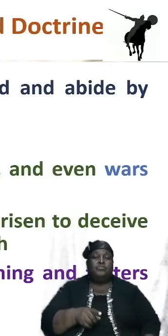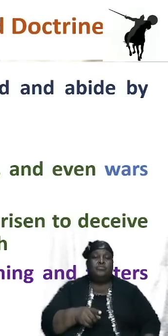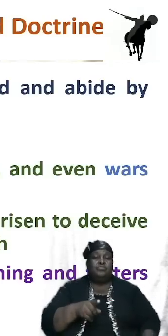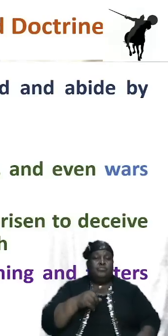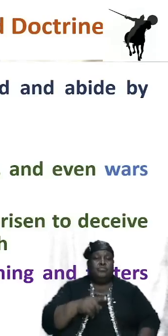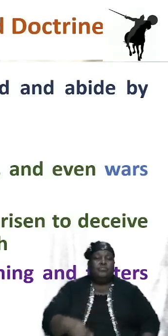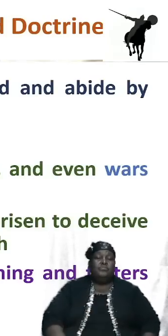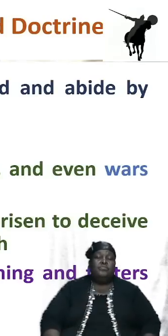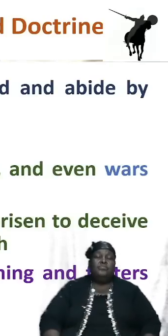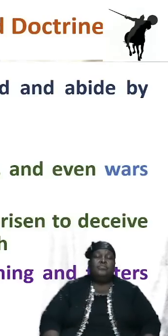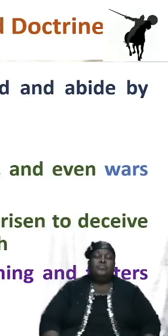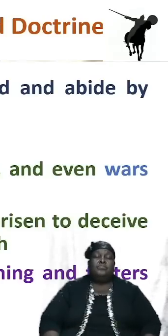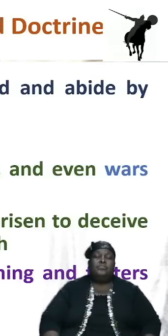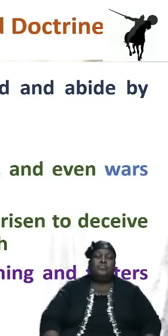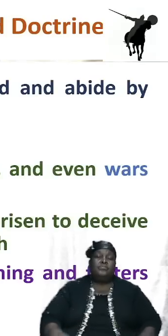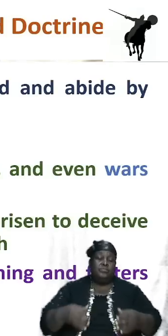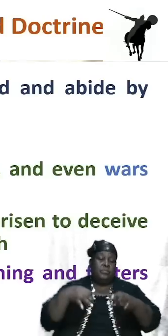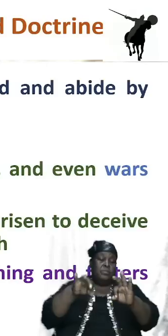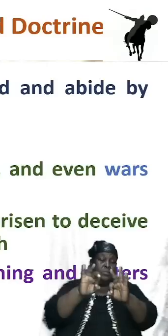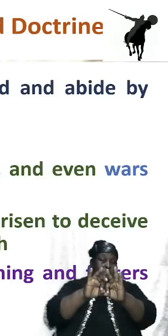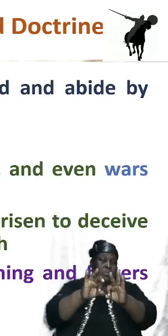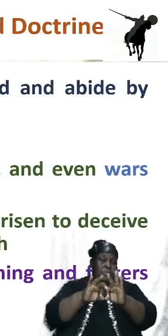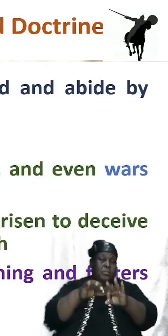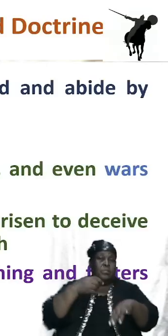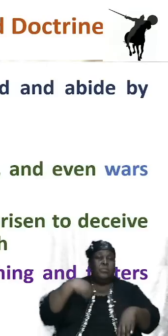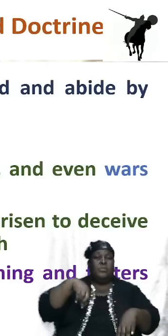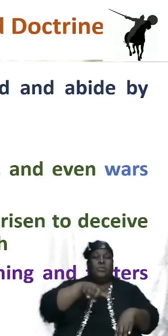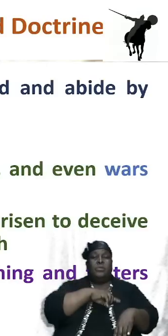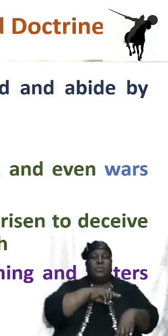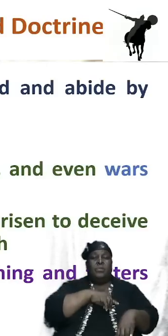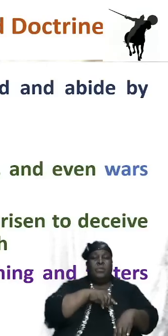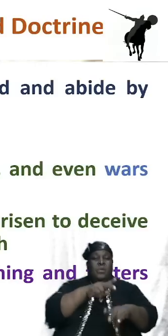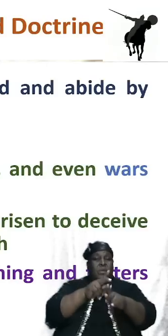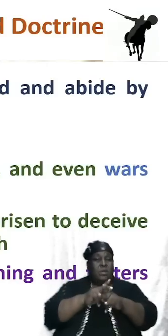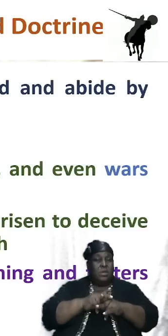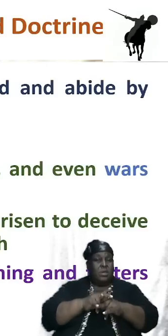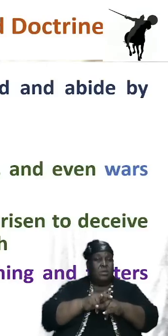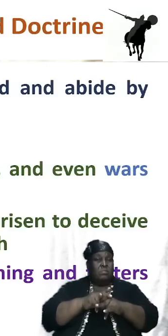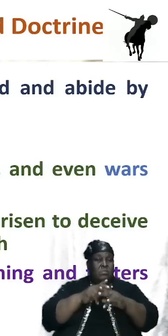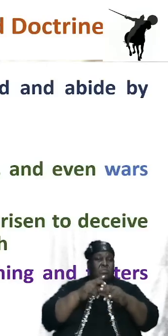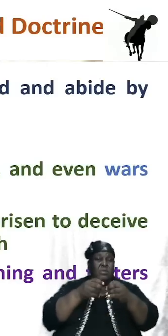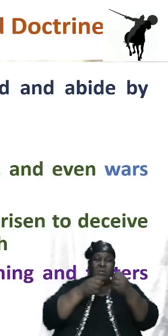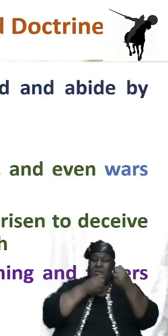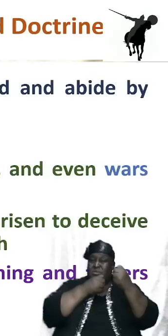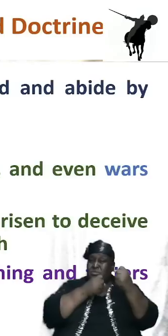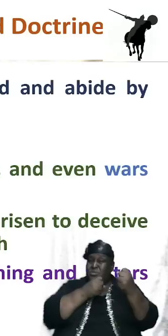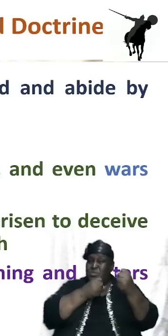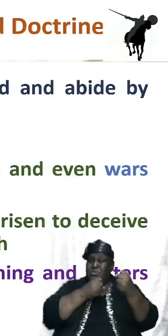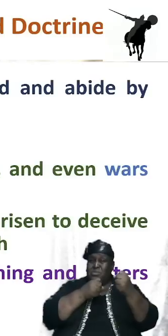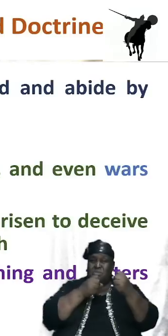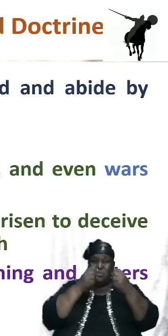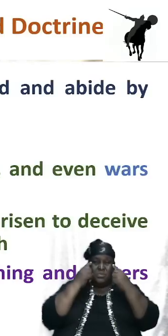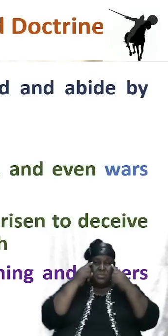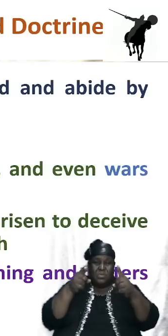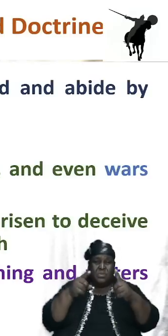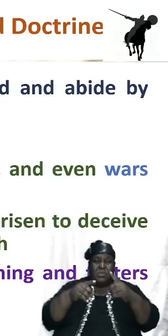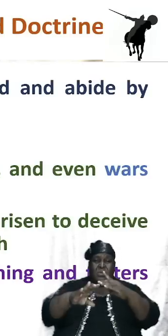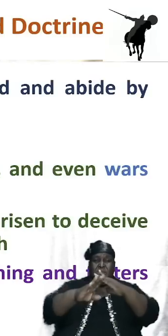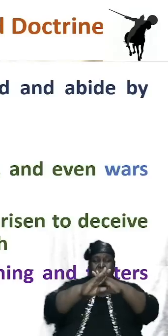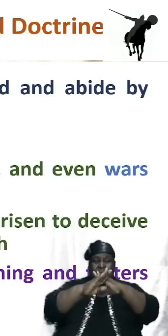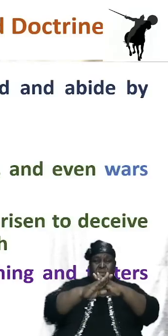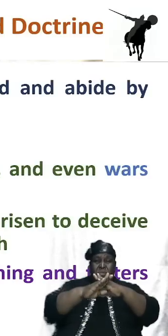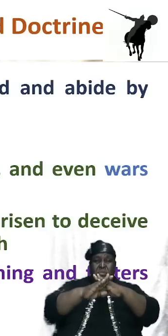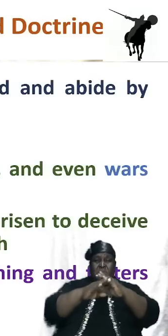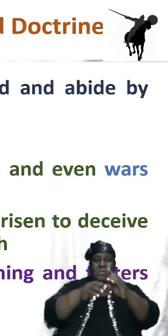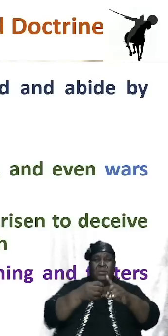word. And therefore, it's important then that we keep sound doctrine, because sound doctrine is what safeguards us against false